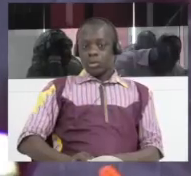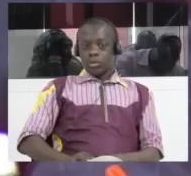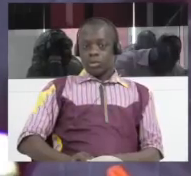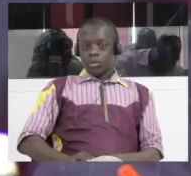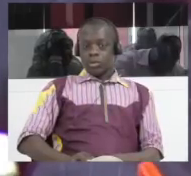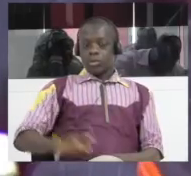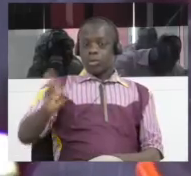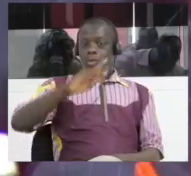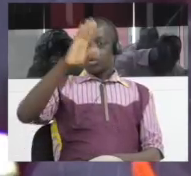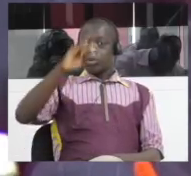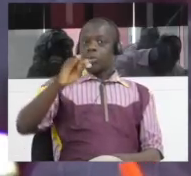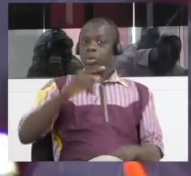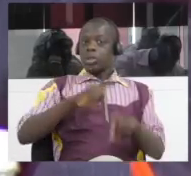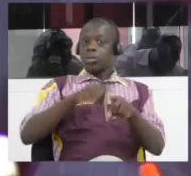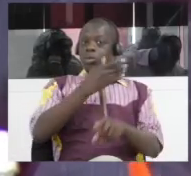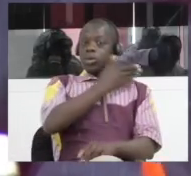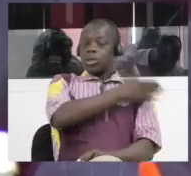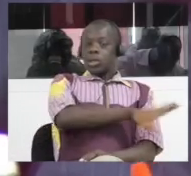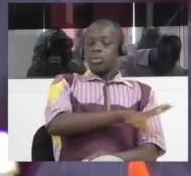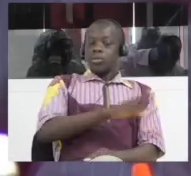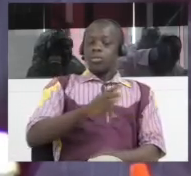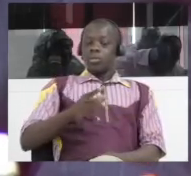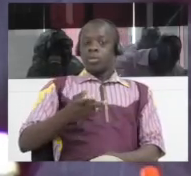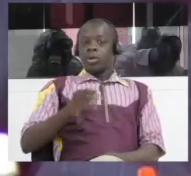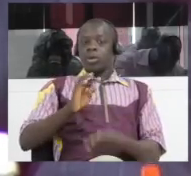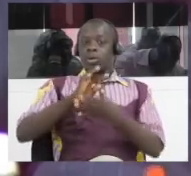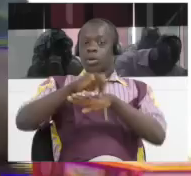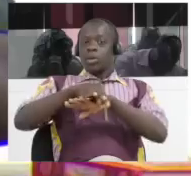What did you do after you left Fajara Barracks?